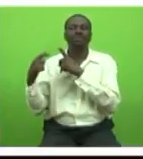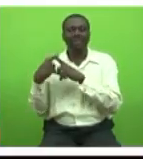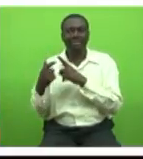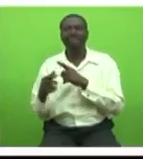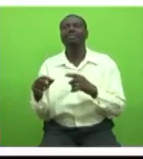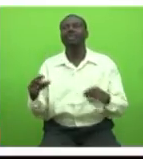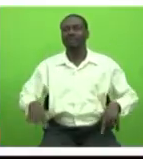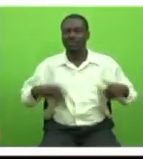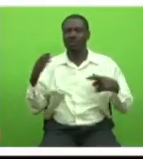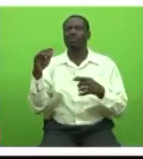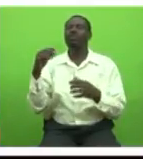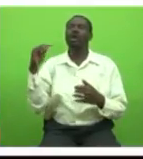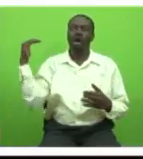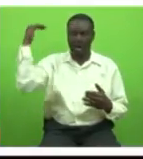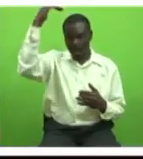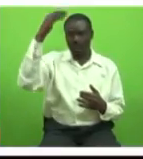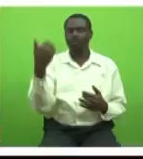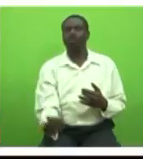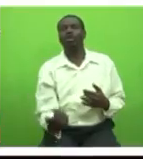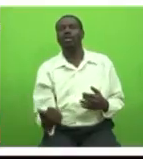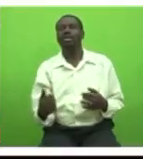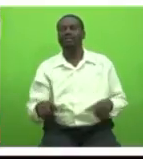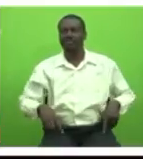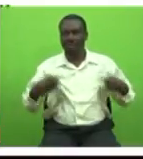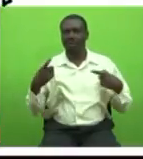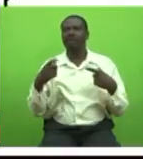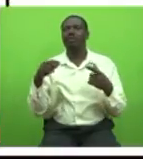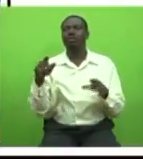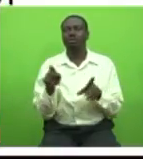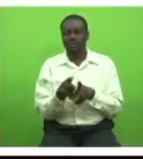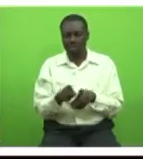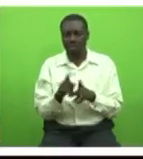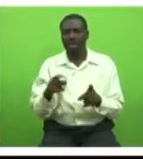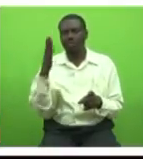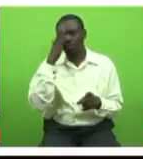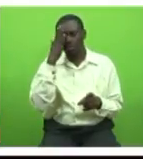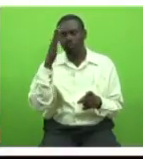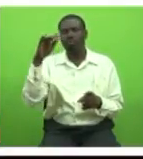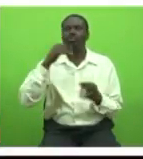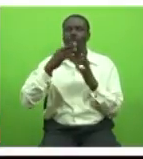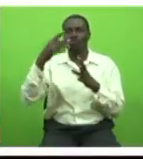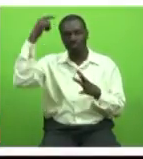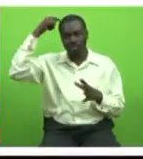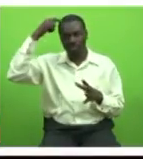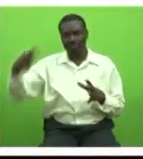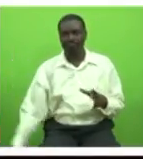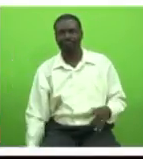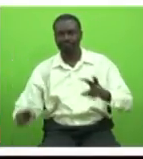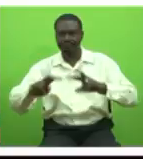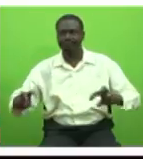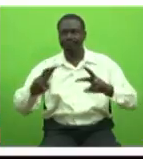children, conducting head-to-toe physical examination of a survivor, evidence collection and